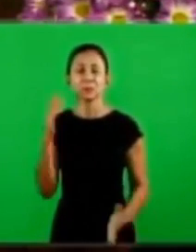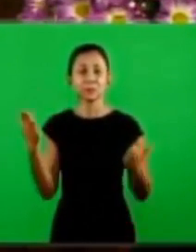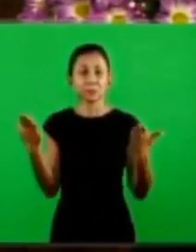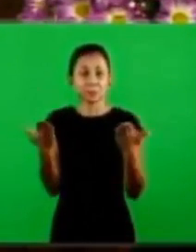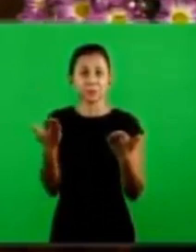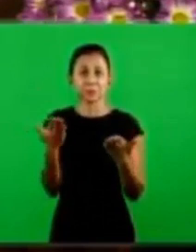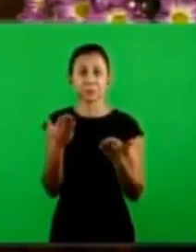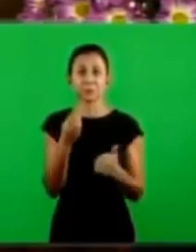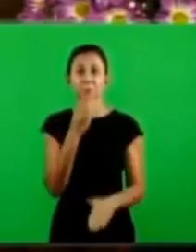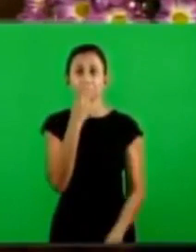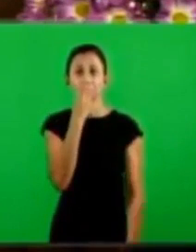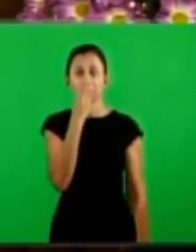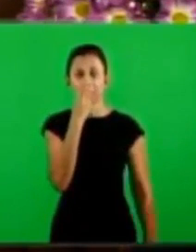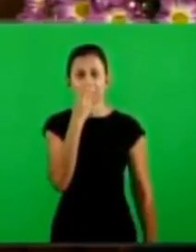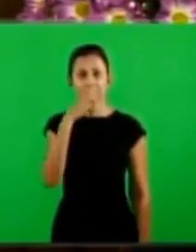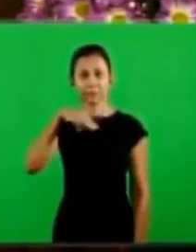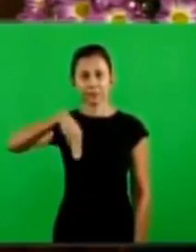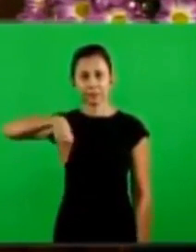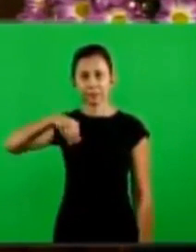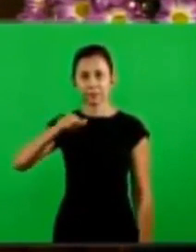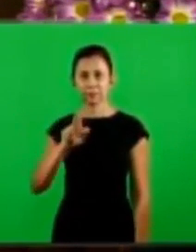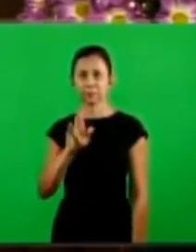When there's fellowship, there's no doubt.